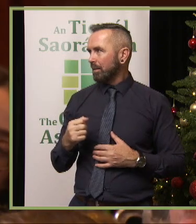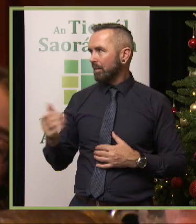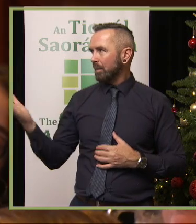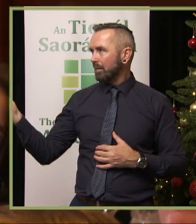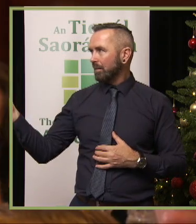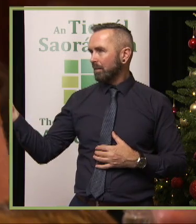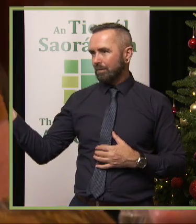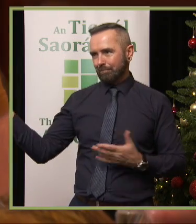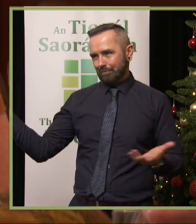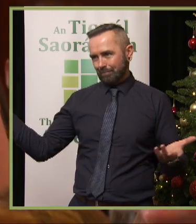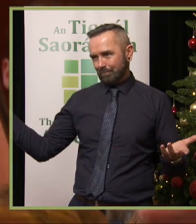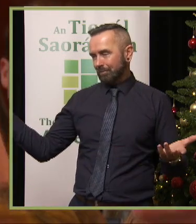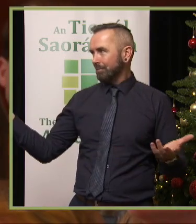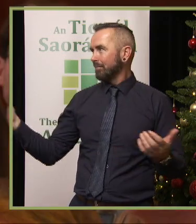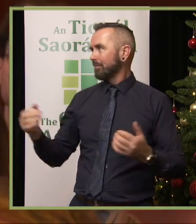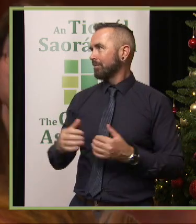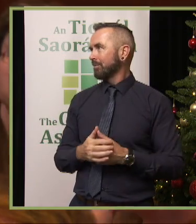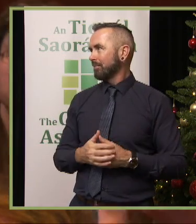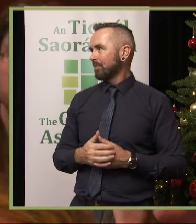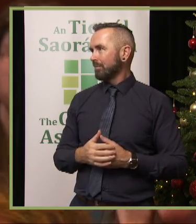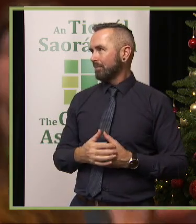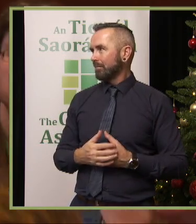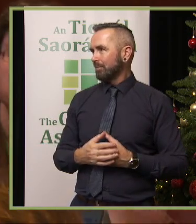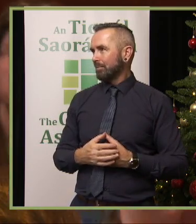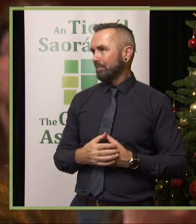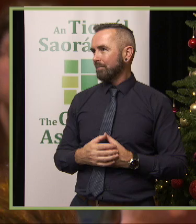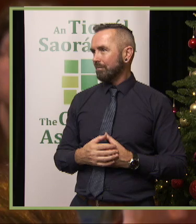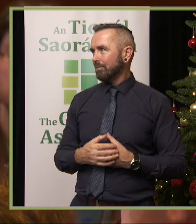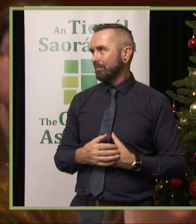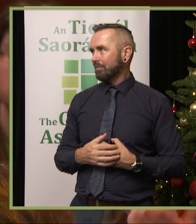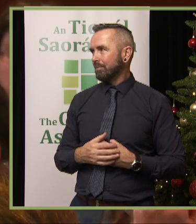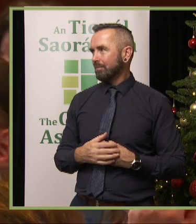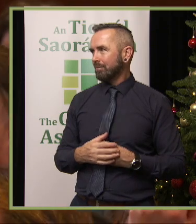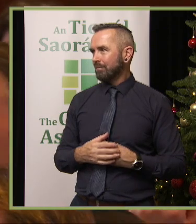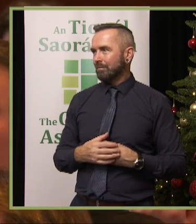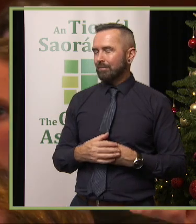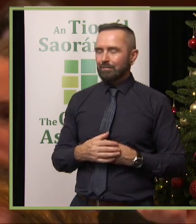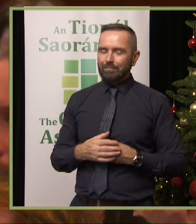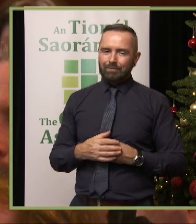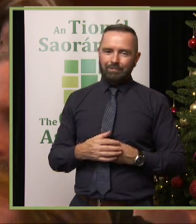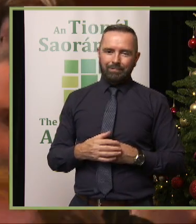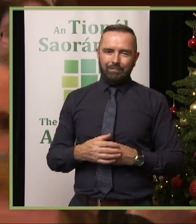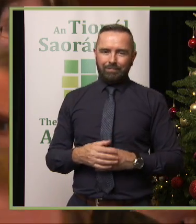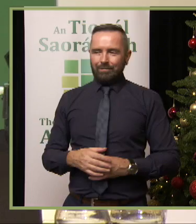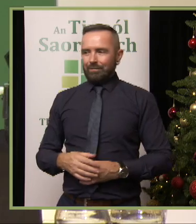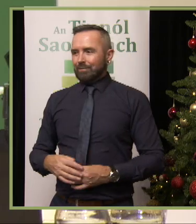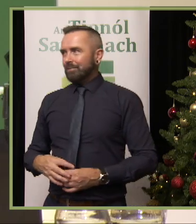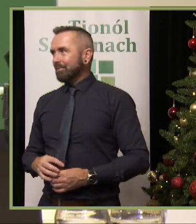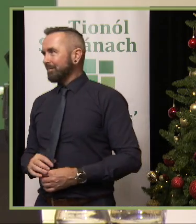have to have one. They will aim for the minimum. We just voted on it, Dan, though, and it carried. Sorry.